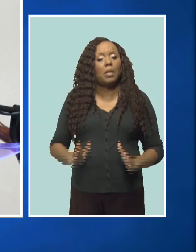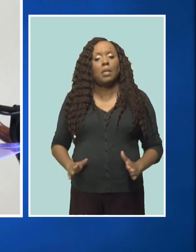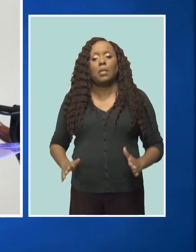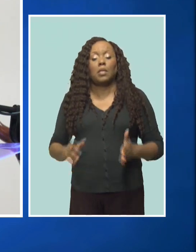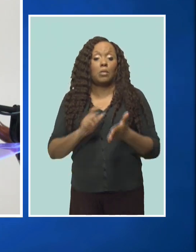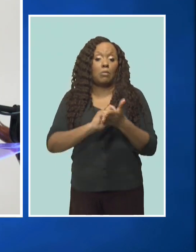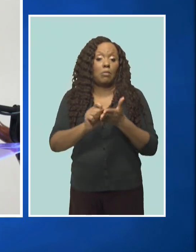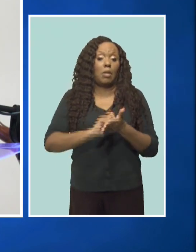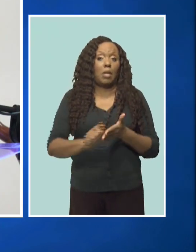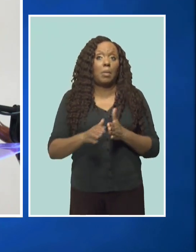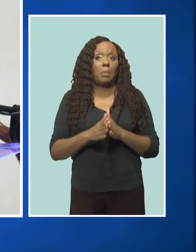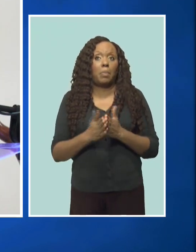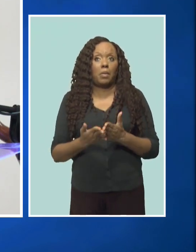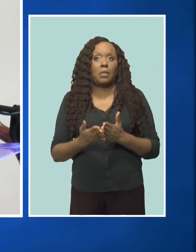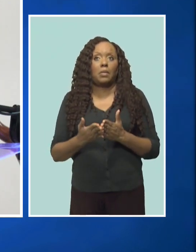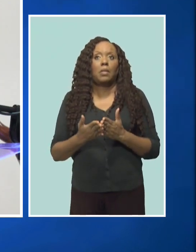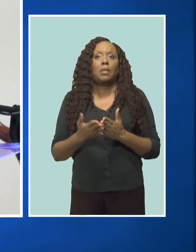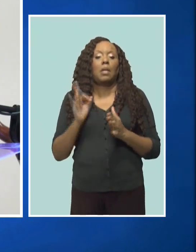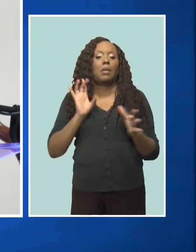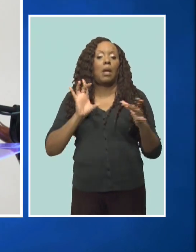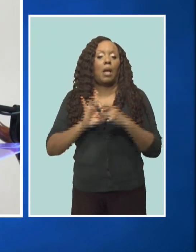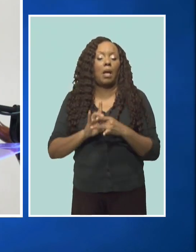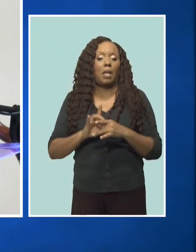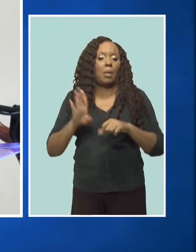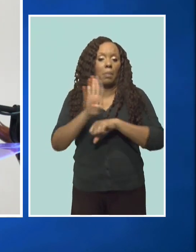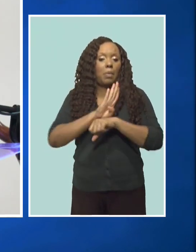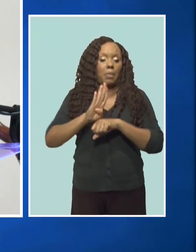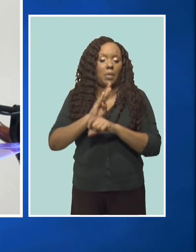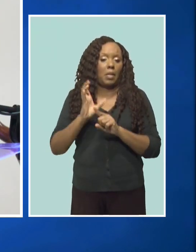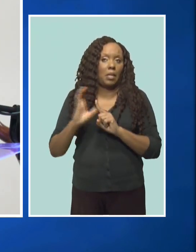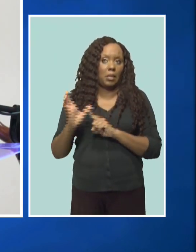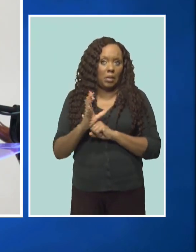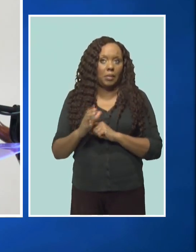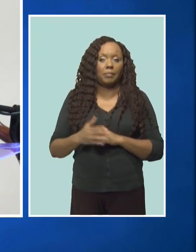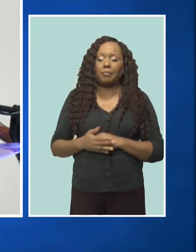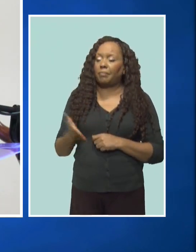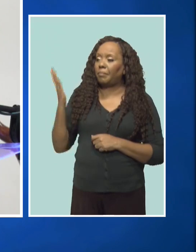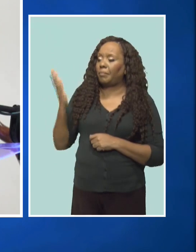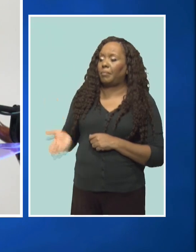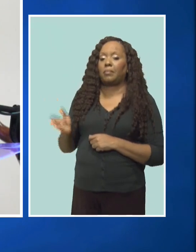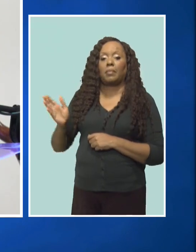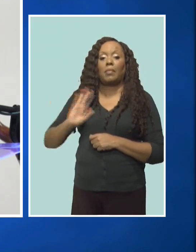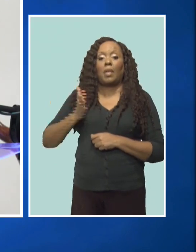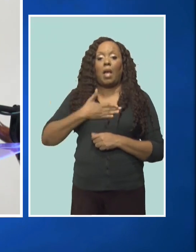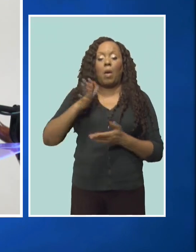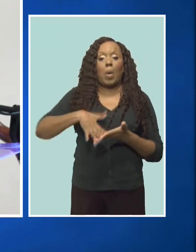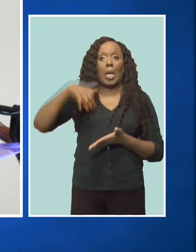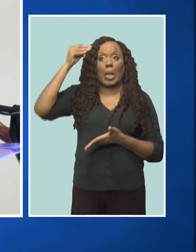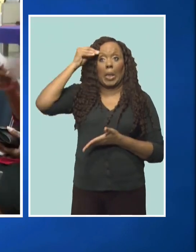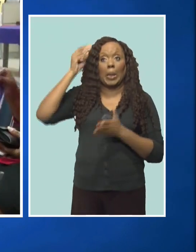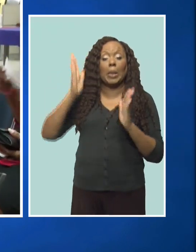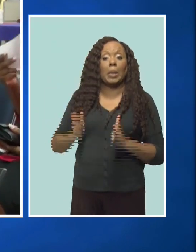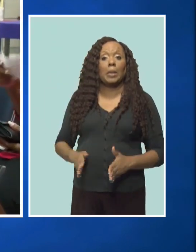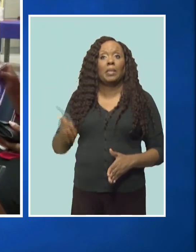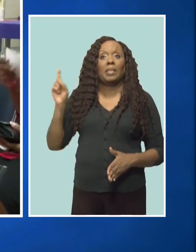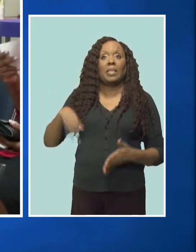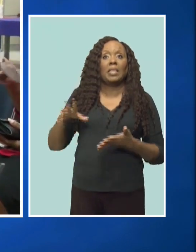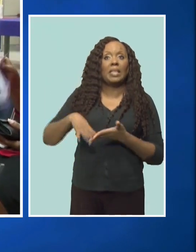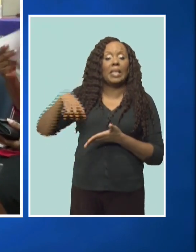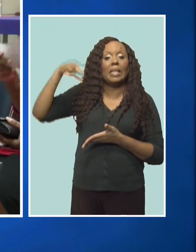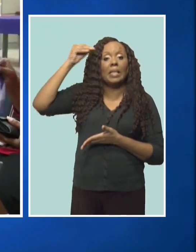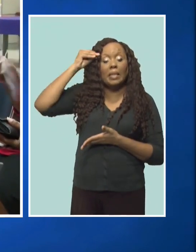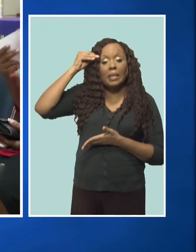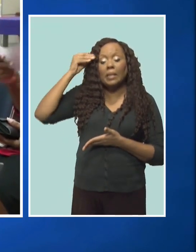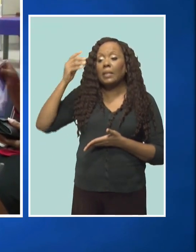produce material that is reflective of a Barbadian culture. Our learners need to learn based